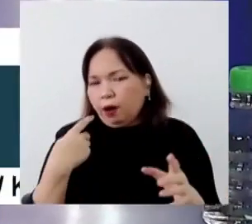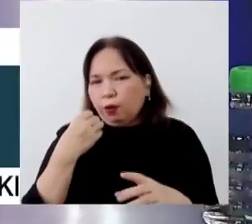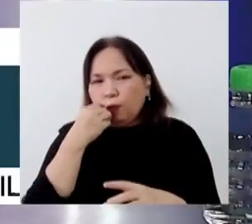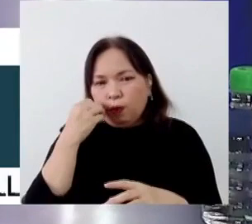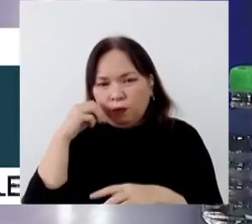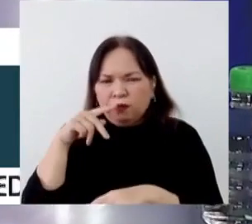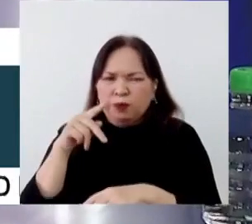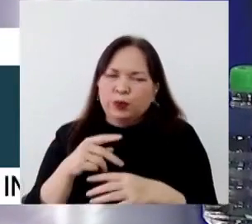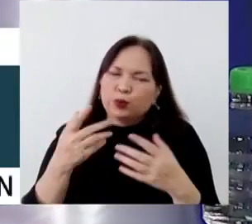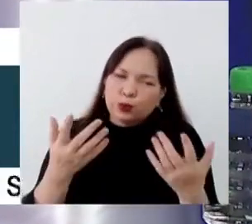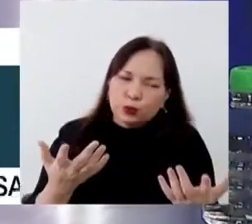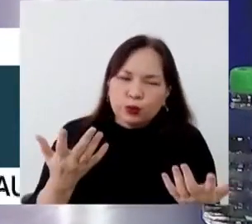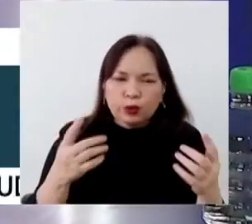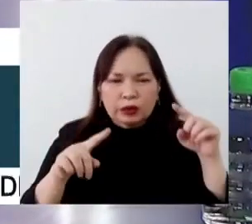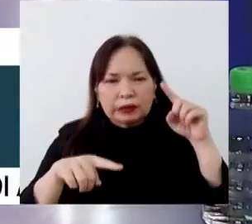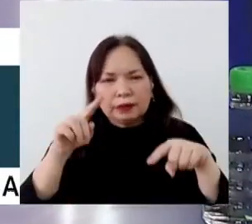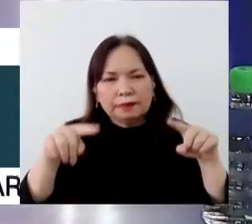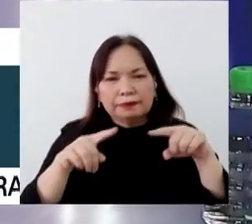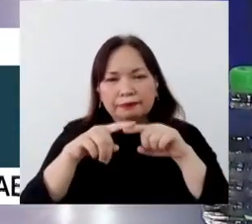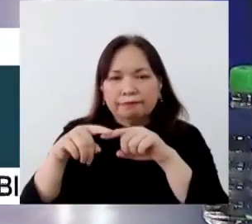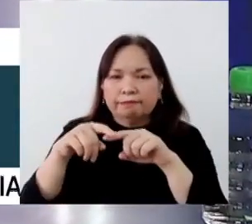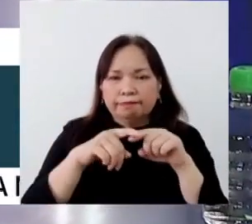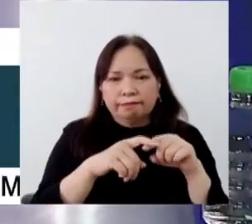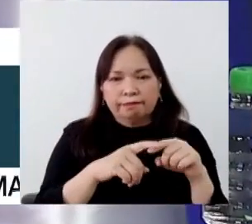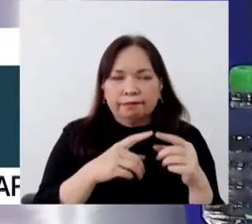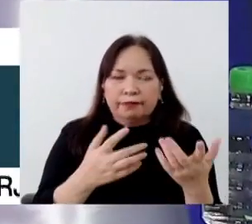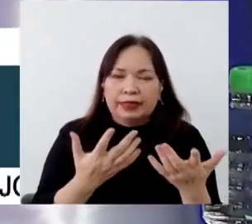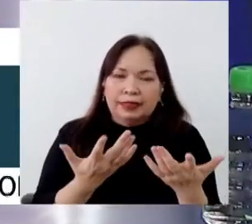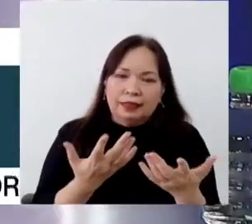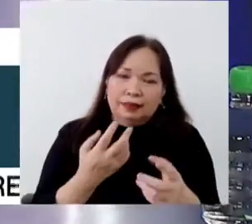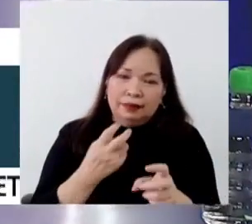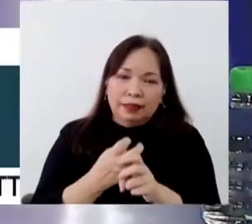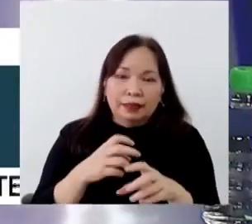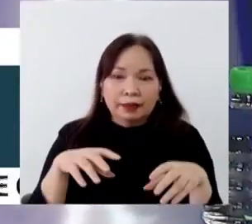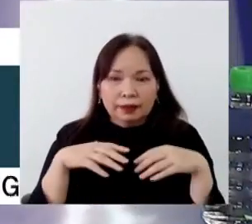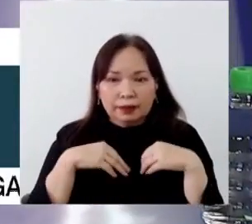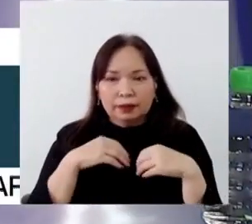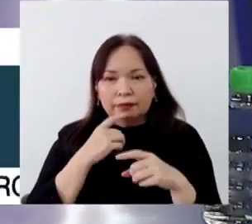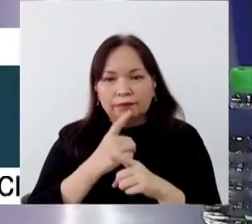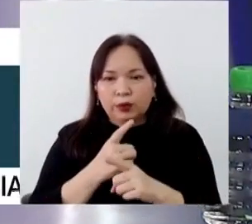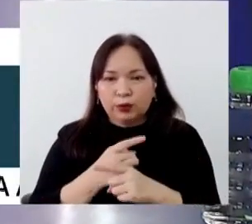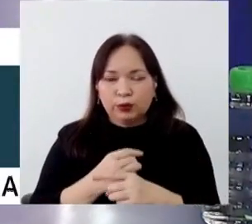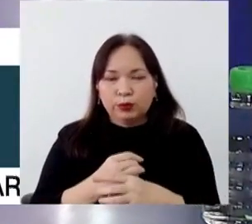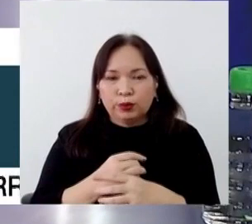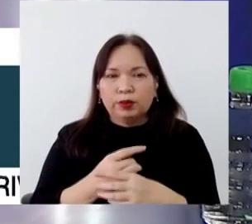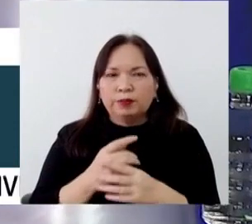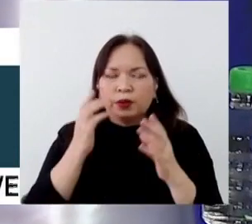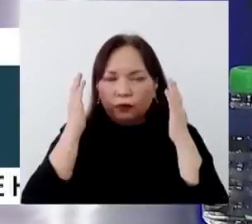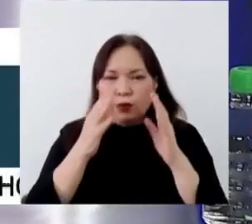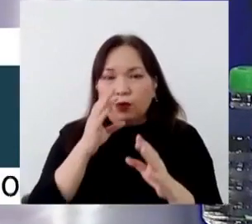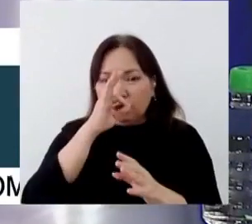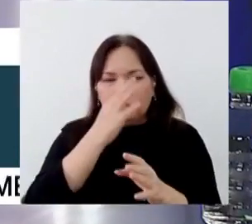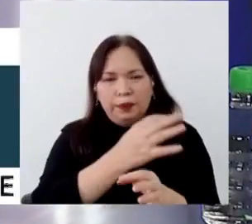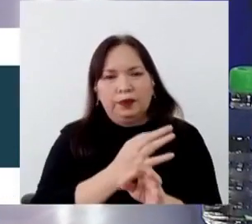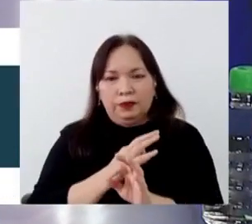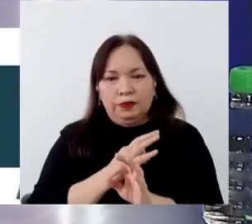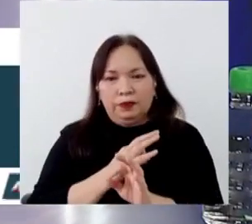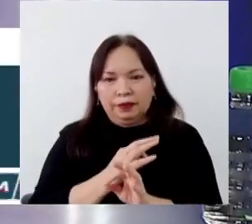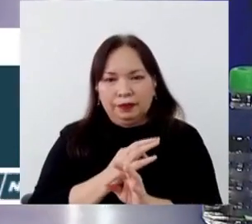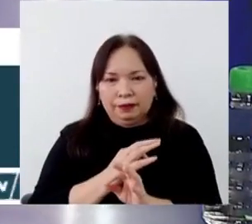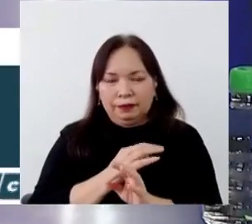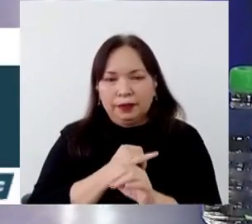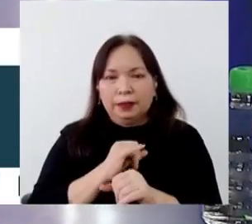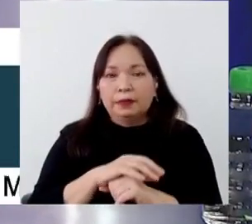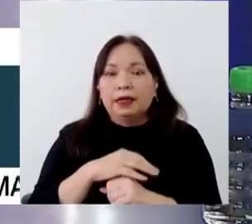So that's something, that's a reality, no? Our concern, of course, is the Kababayans. The embassy in Amman is also